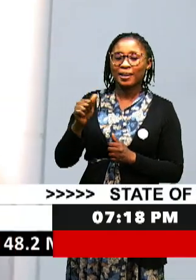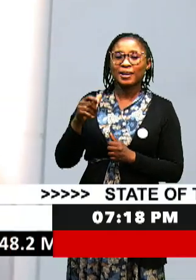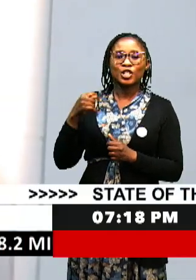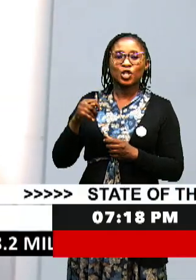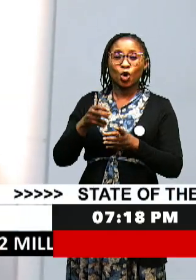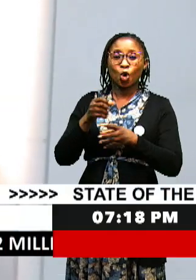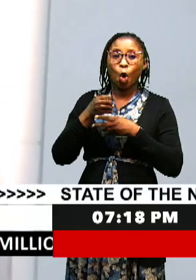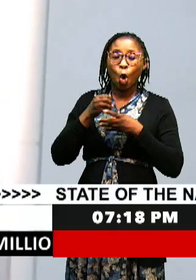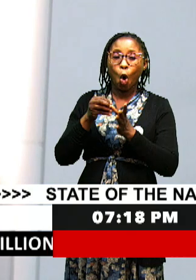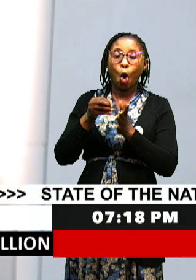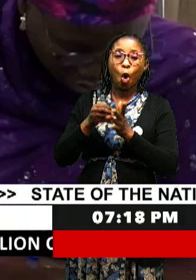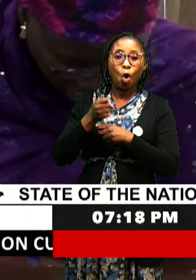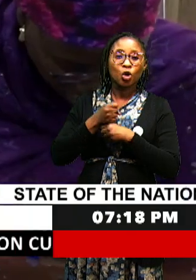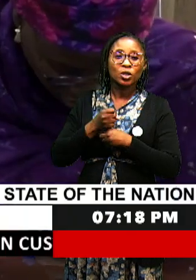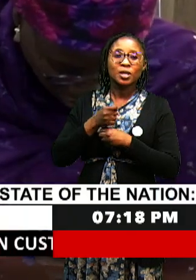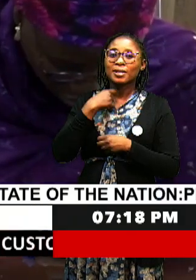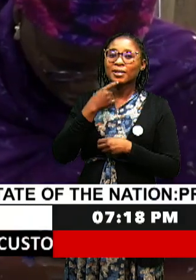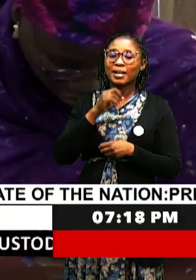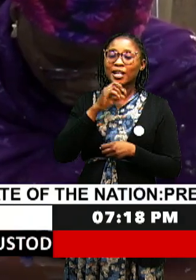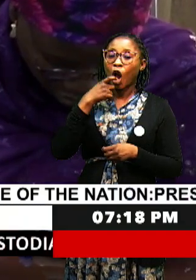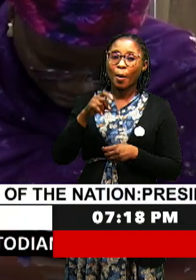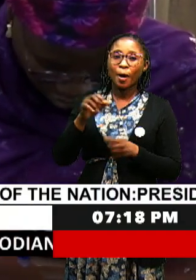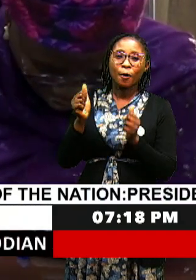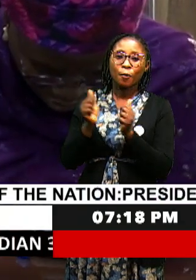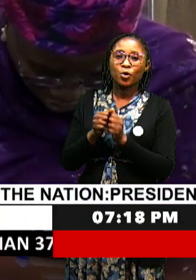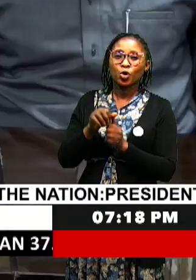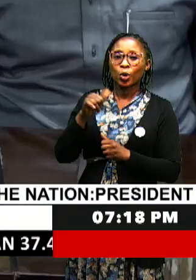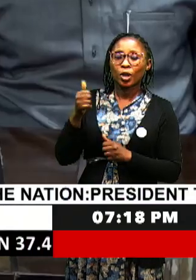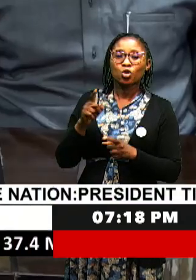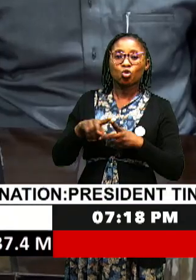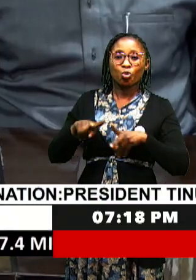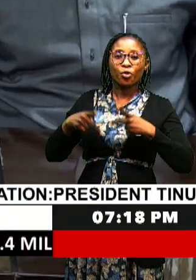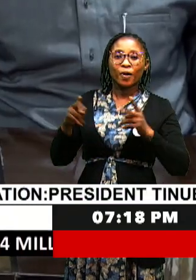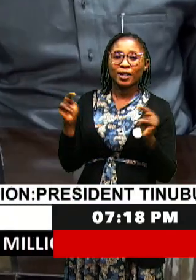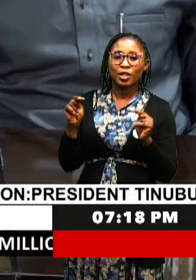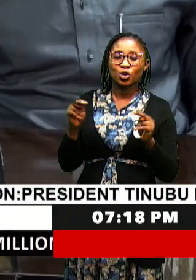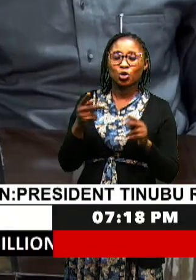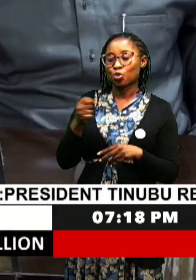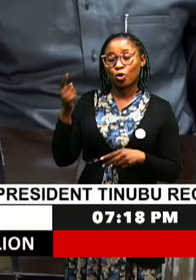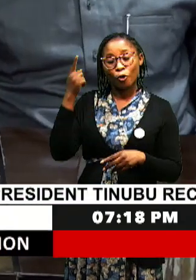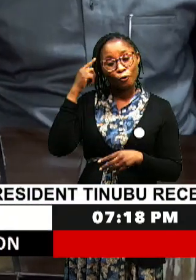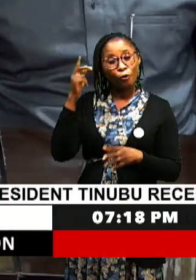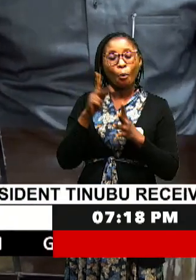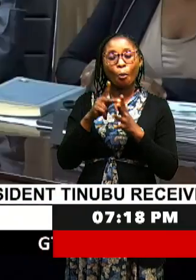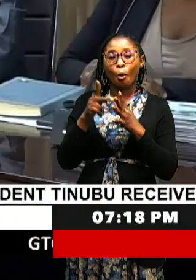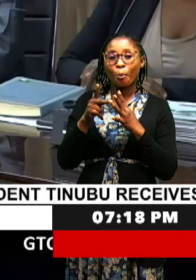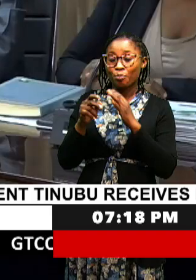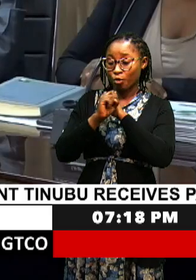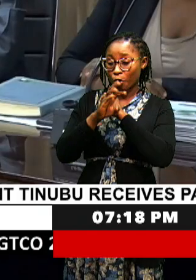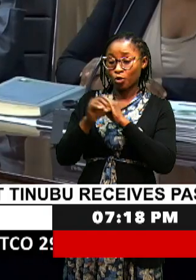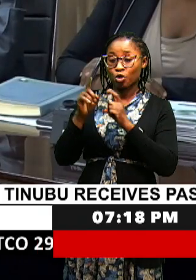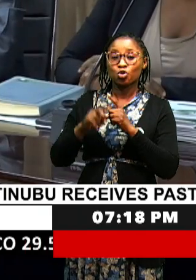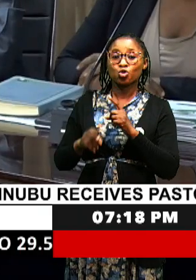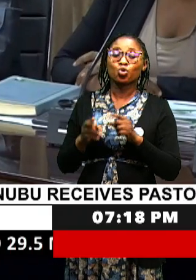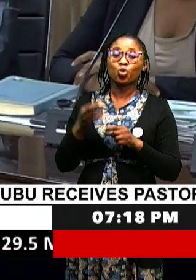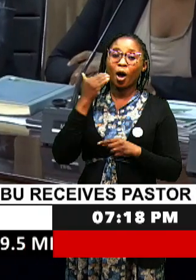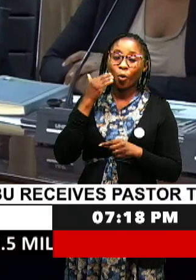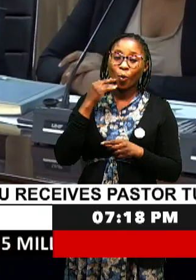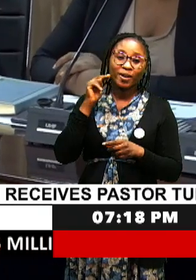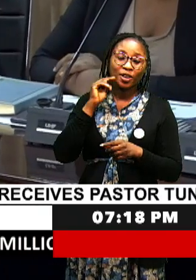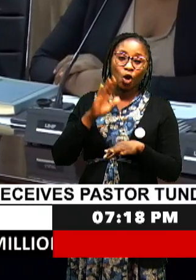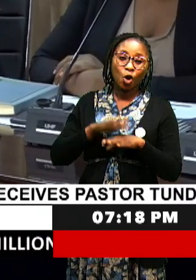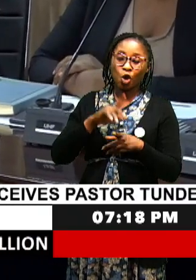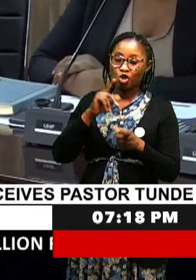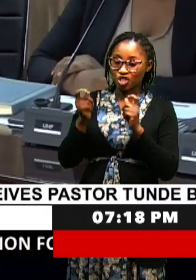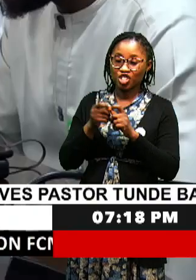among others, lead the way by providing the necessary tools for publicity to update Nigerians on reforms in the